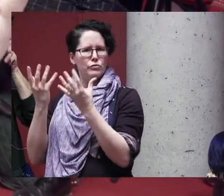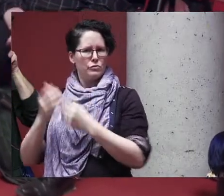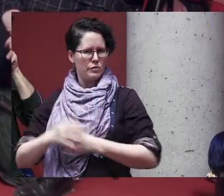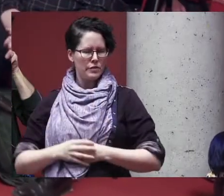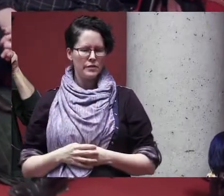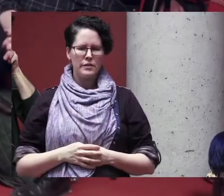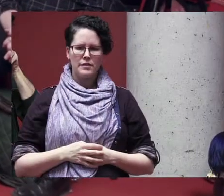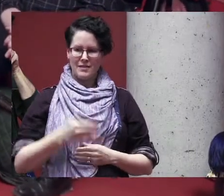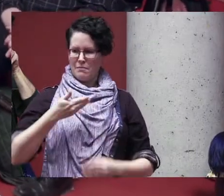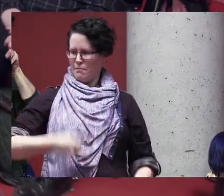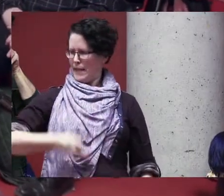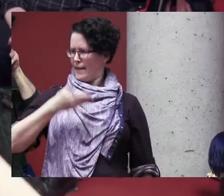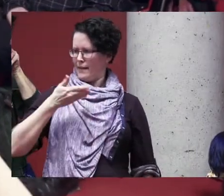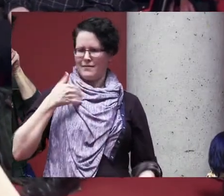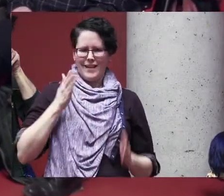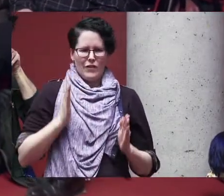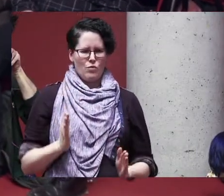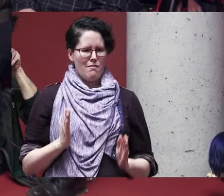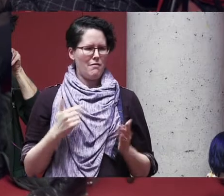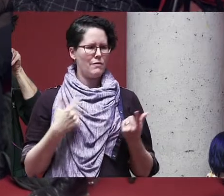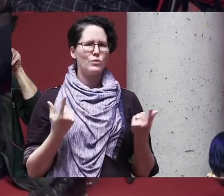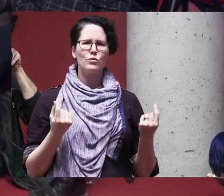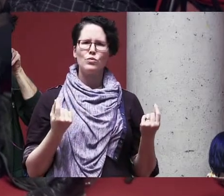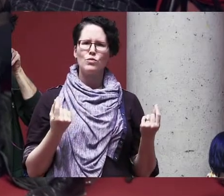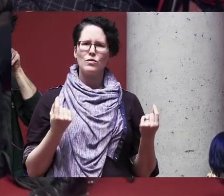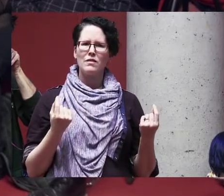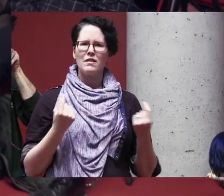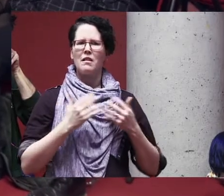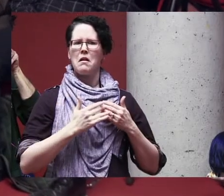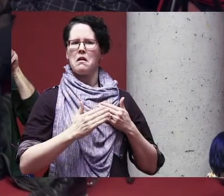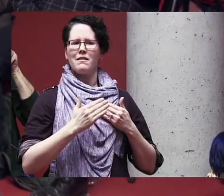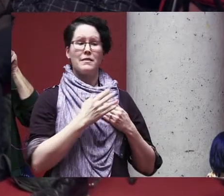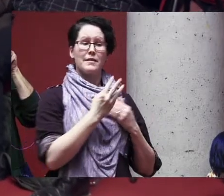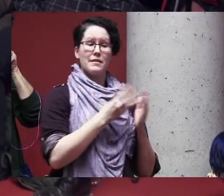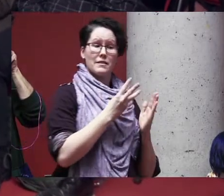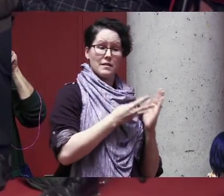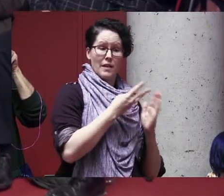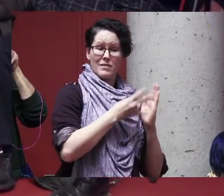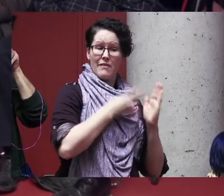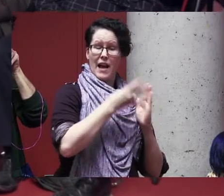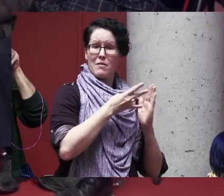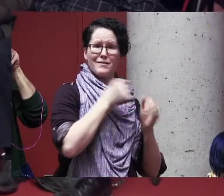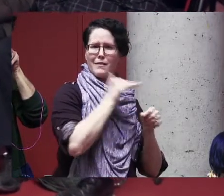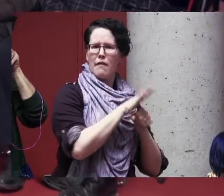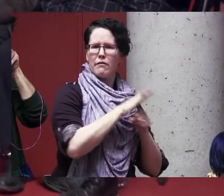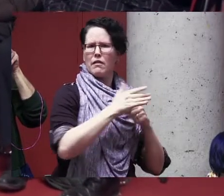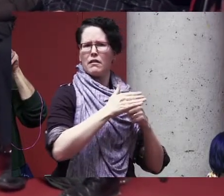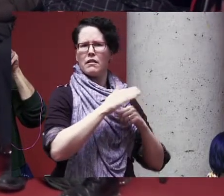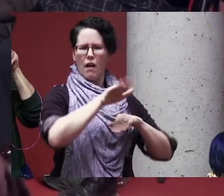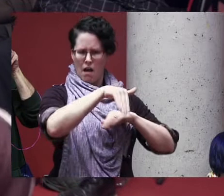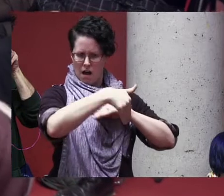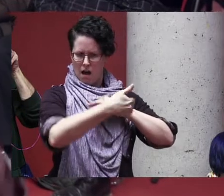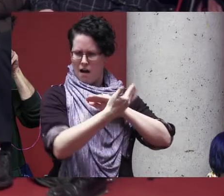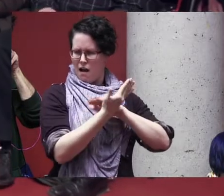like me supposed to do for the remaining 17 or 18 hours? For me, it looks like